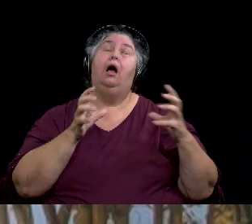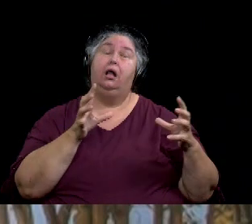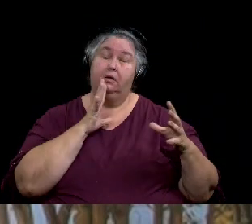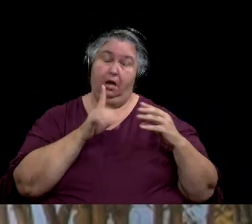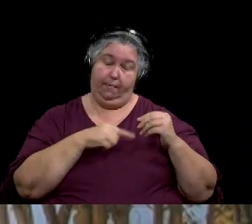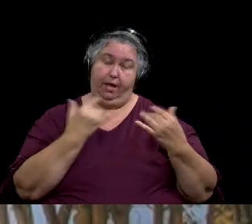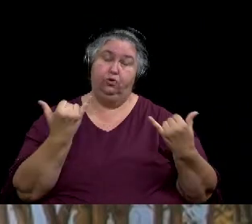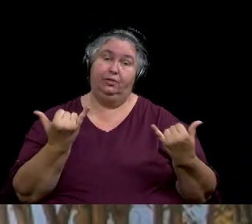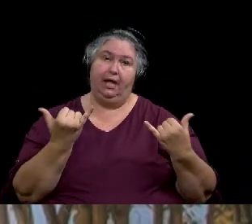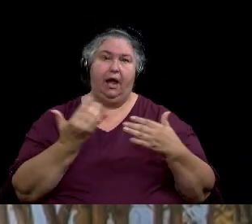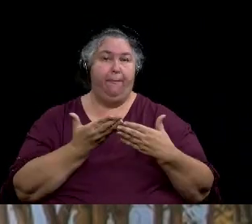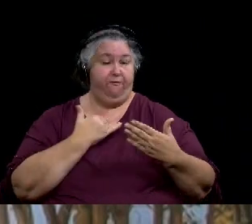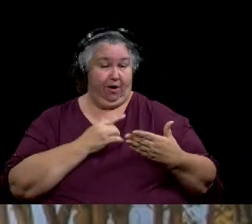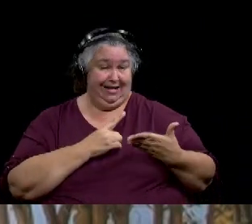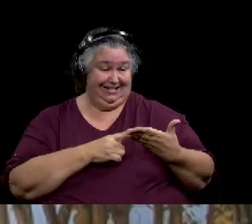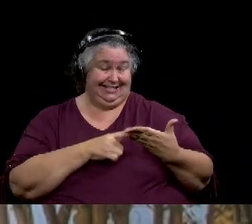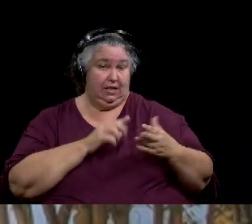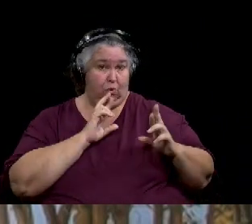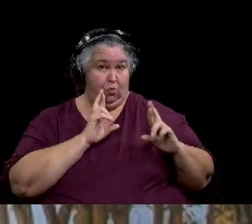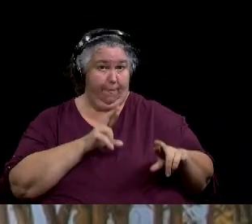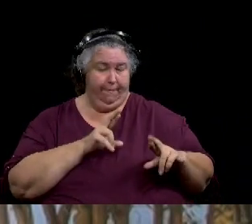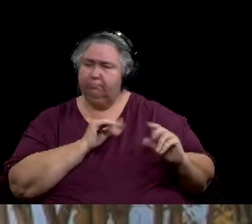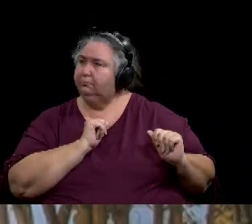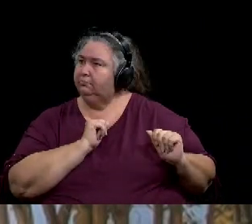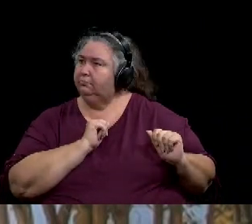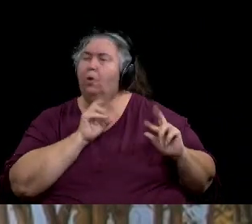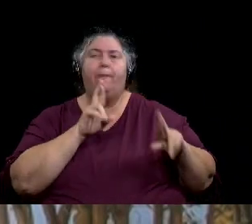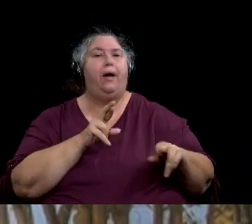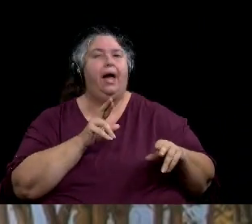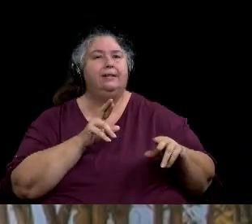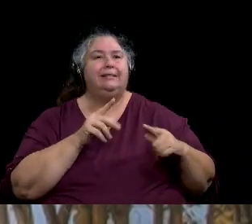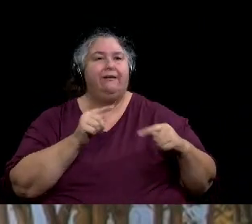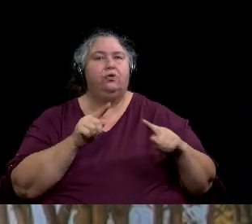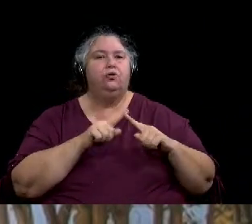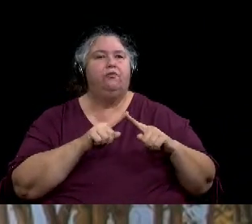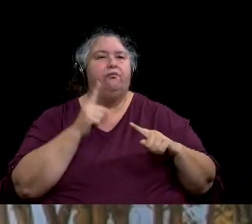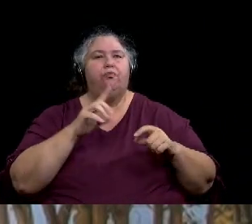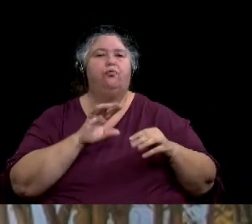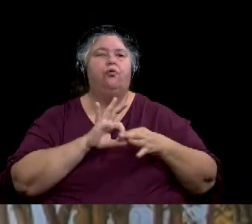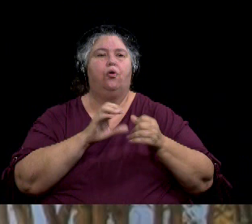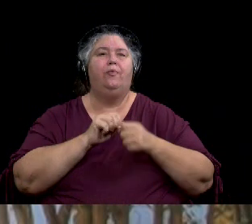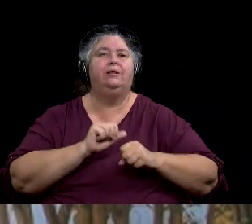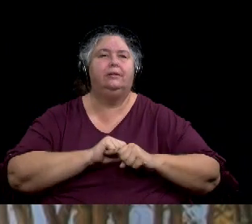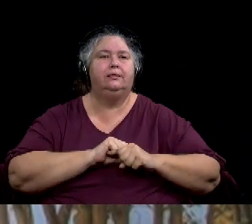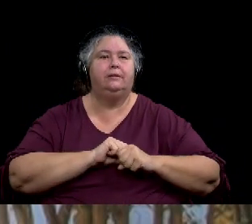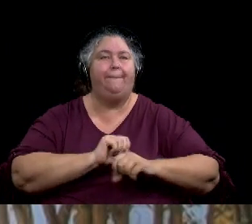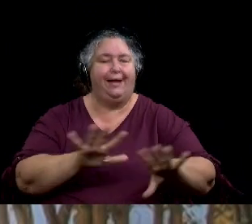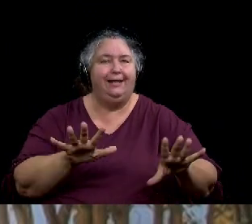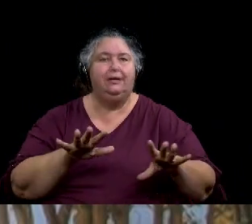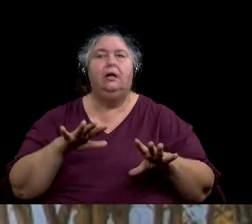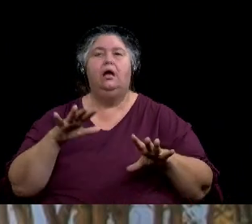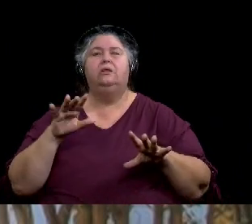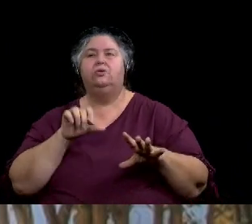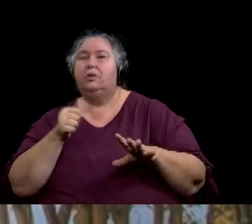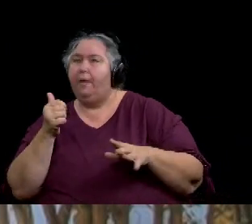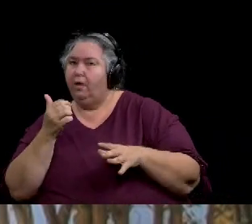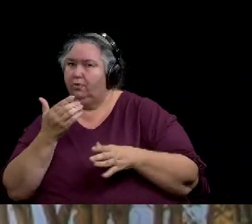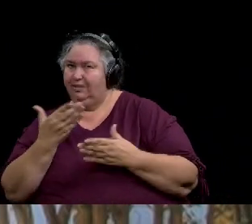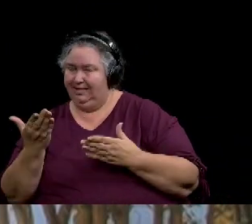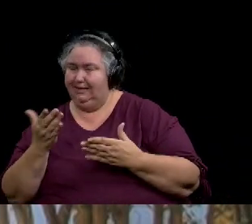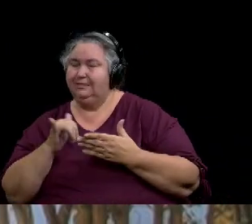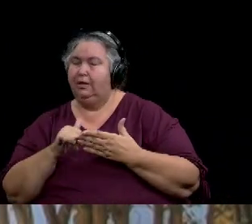today. Before I discuss our response efforts regarding the pandemic, we need to talk for a minute about a couple of other important